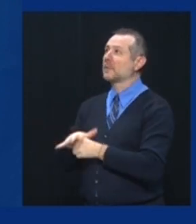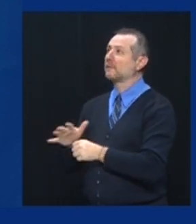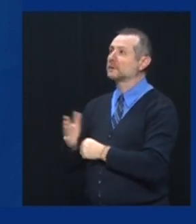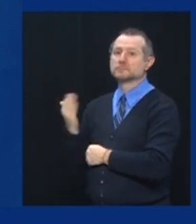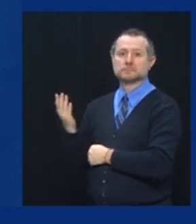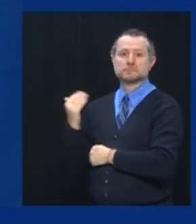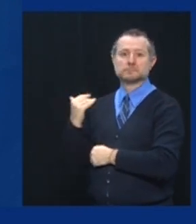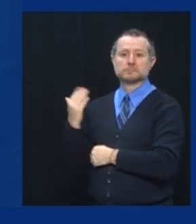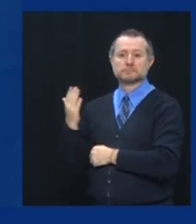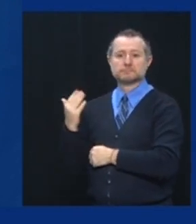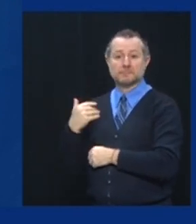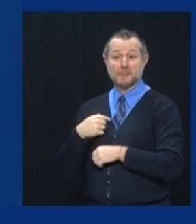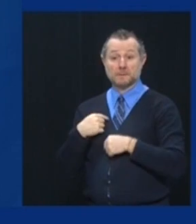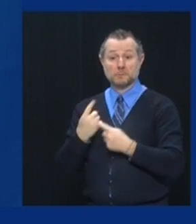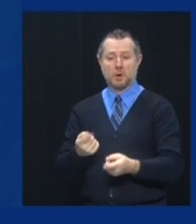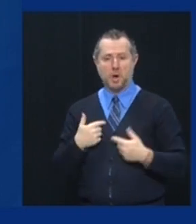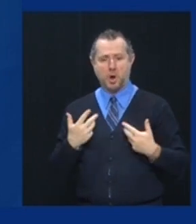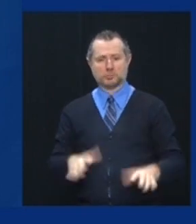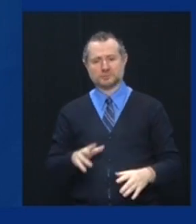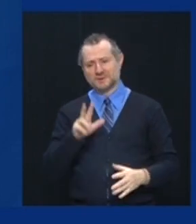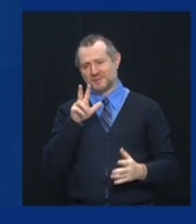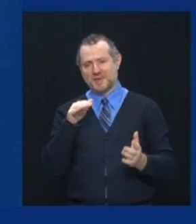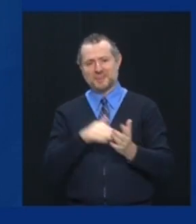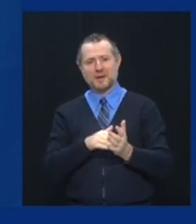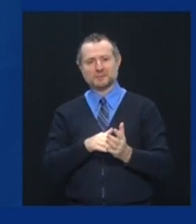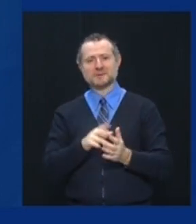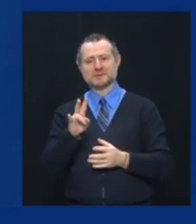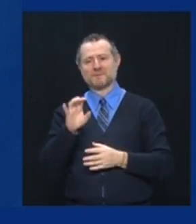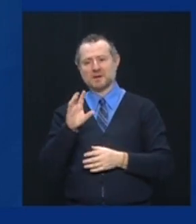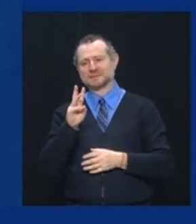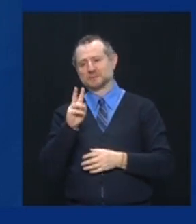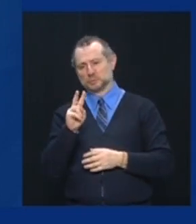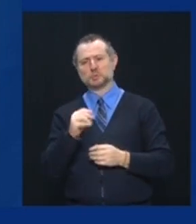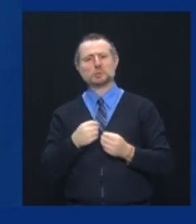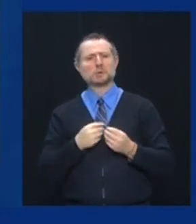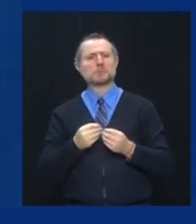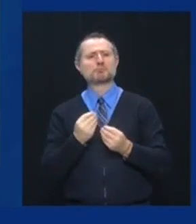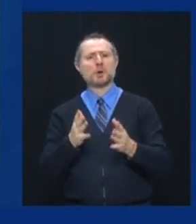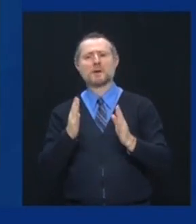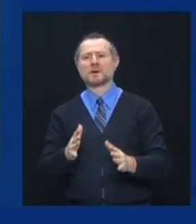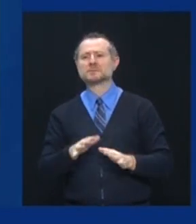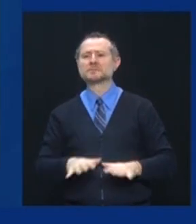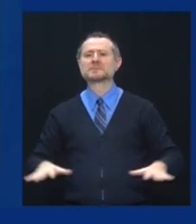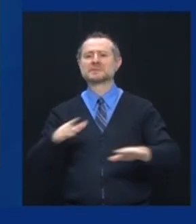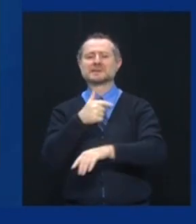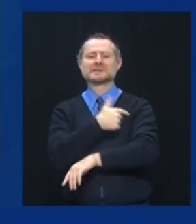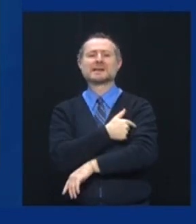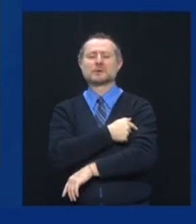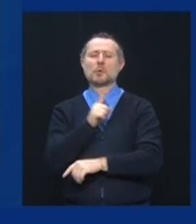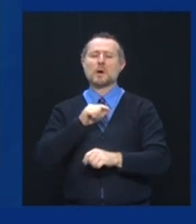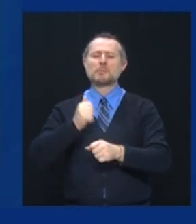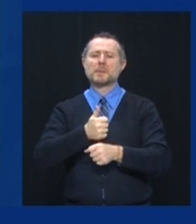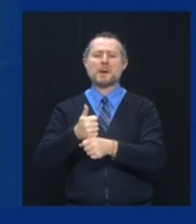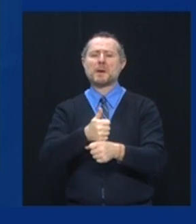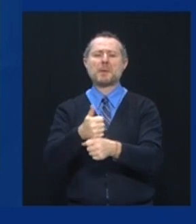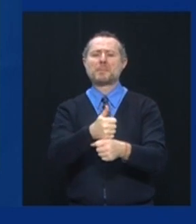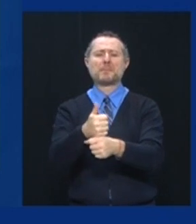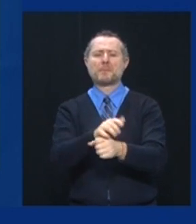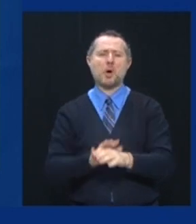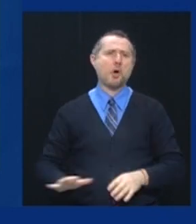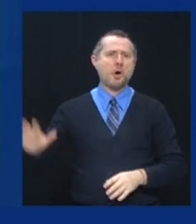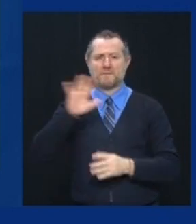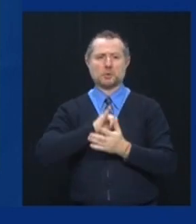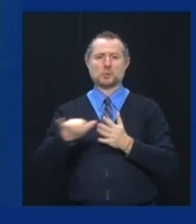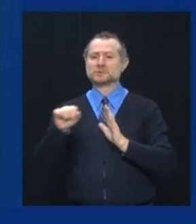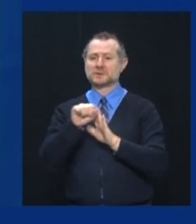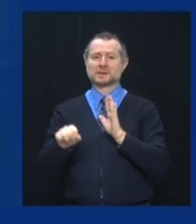3,700 providers, sites statewide, and we're continuing to grow that.